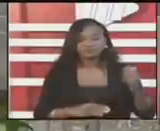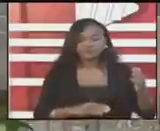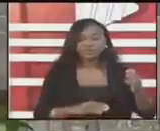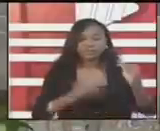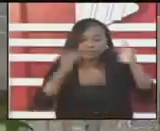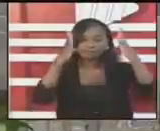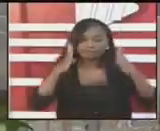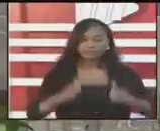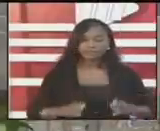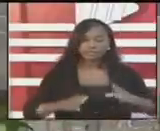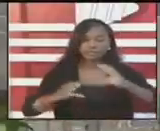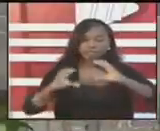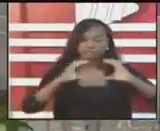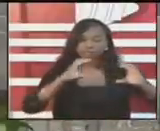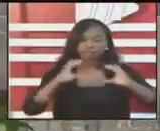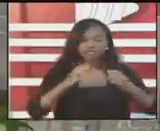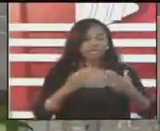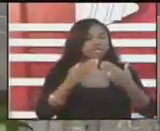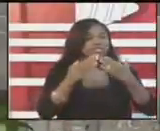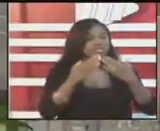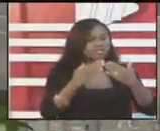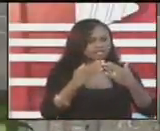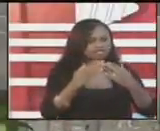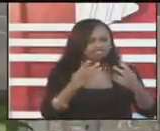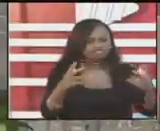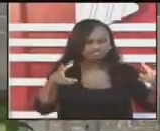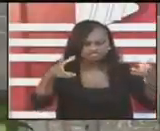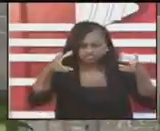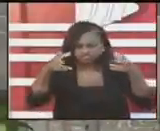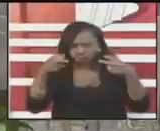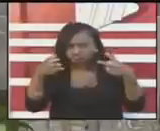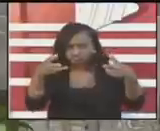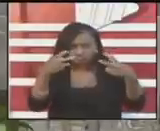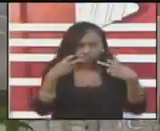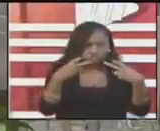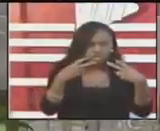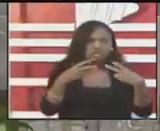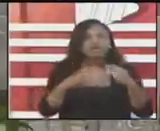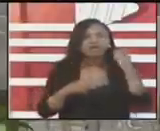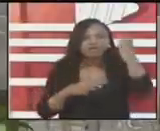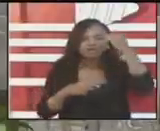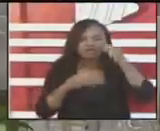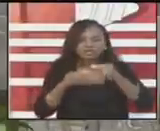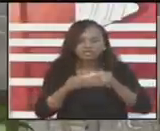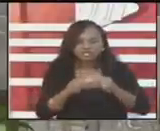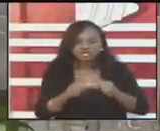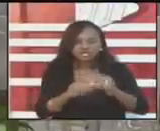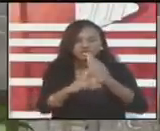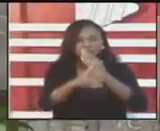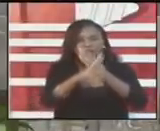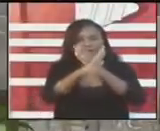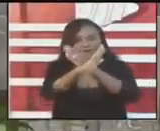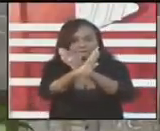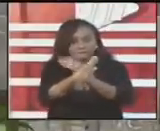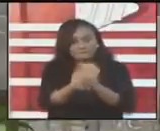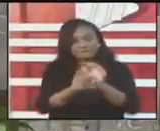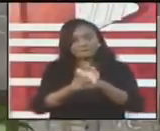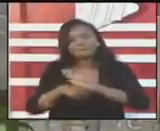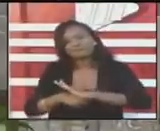of Communications. Thank you for joining us today as the government continues its efforts to keep the curve flat